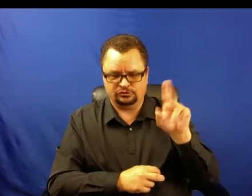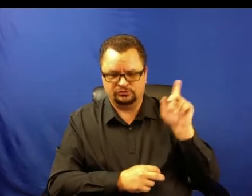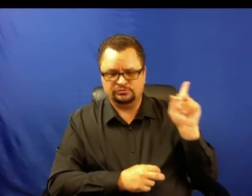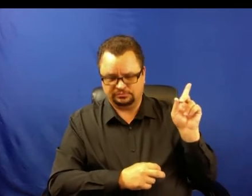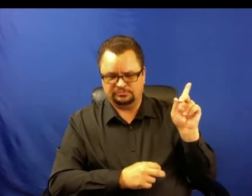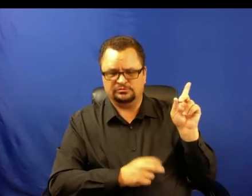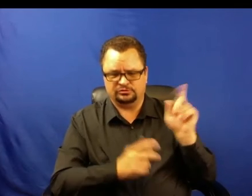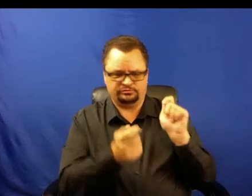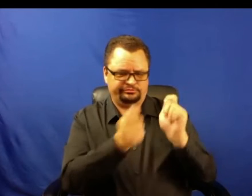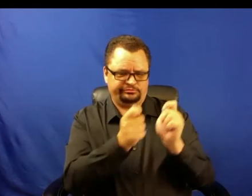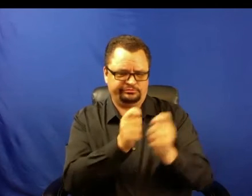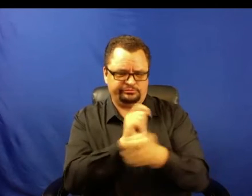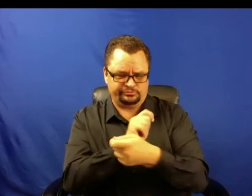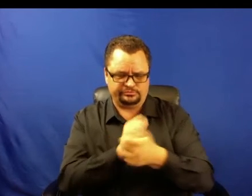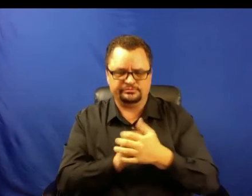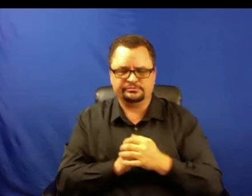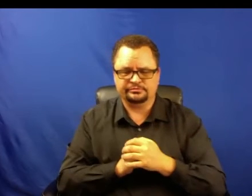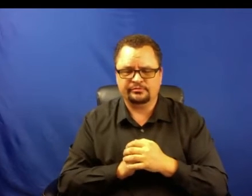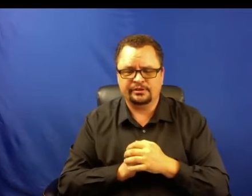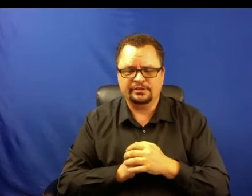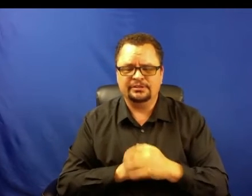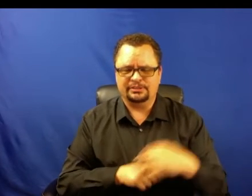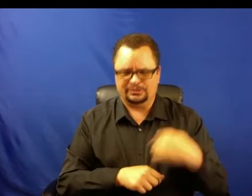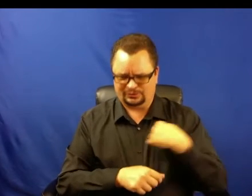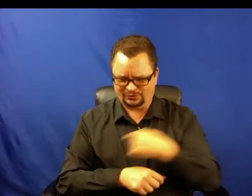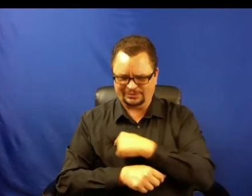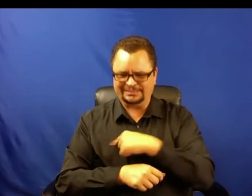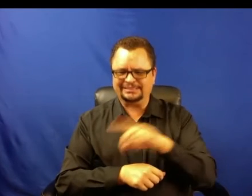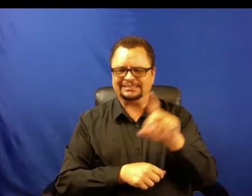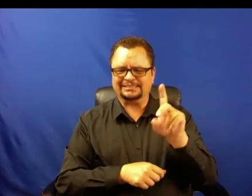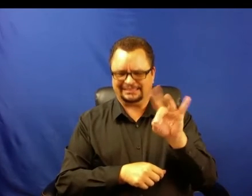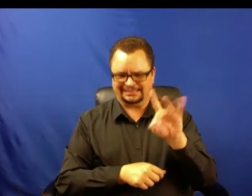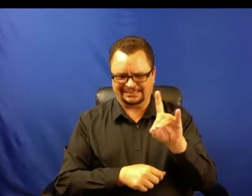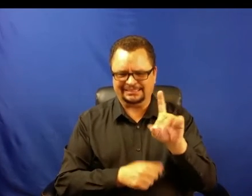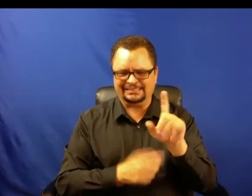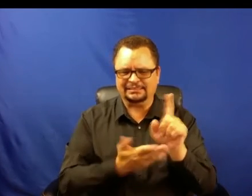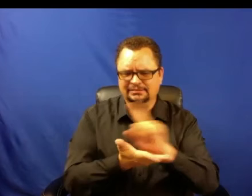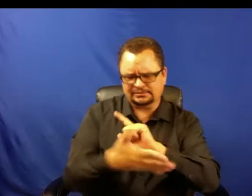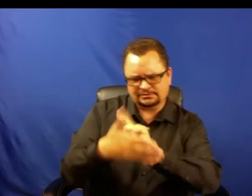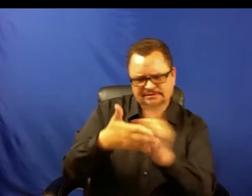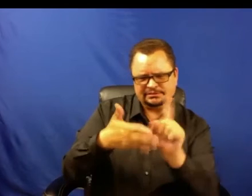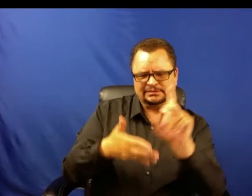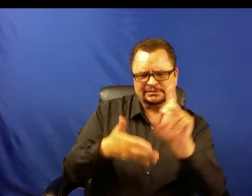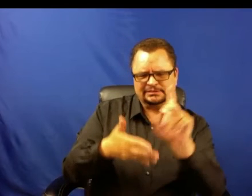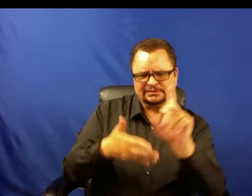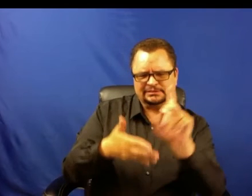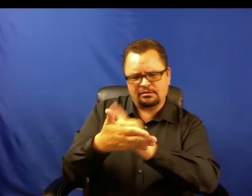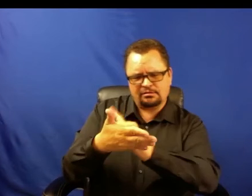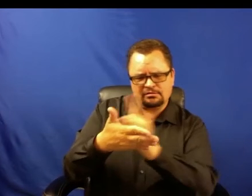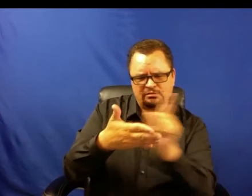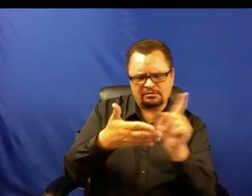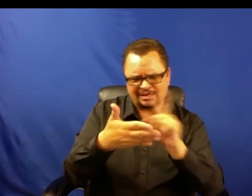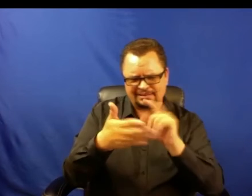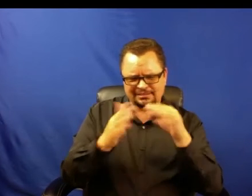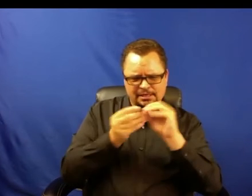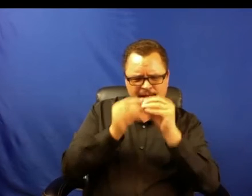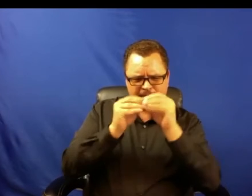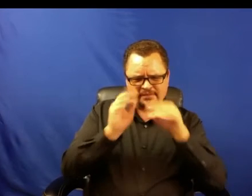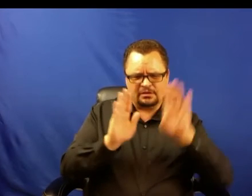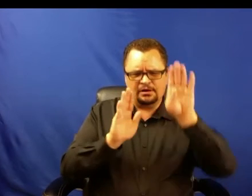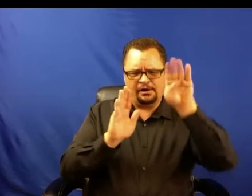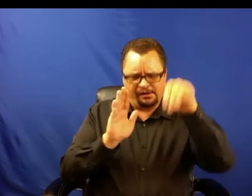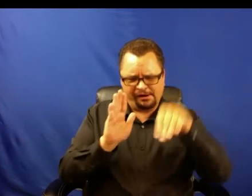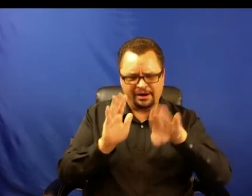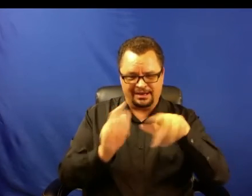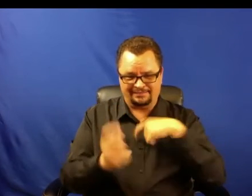been developed as more of a fluid. It doesn't have a particular metric. It is developed in conversation with our